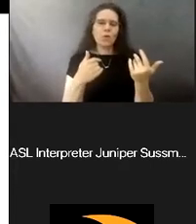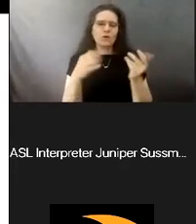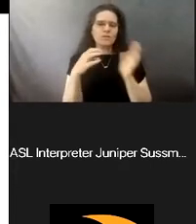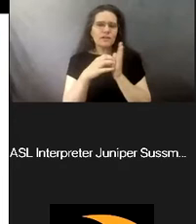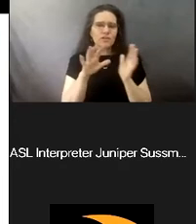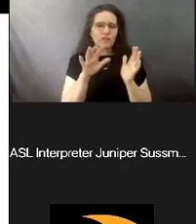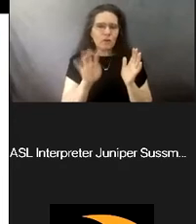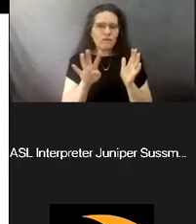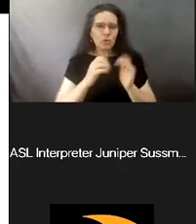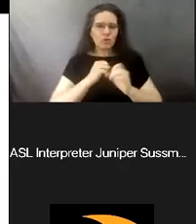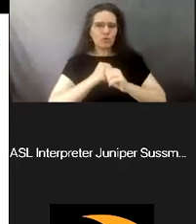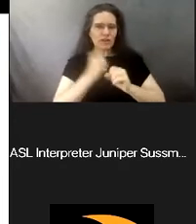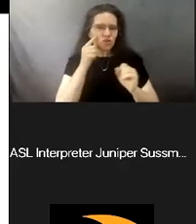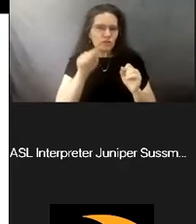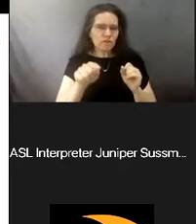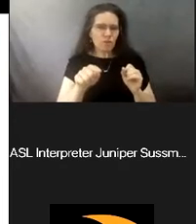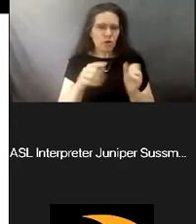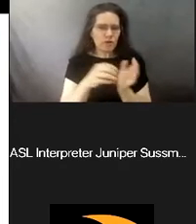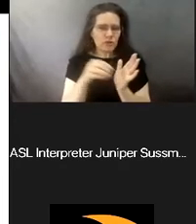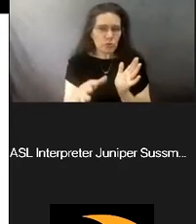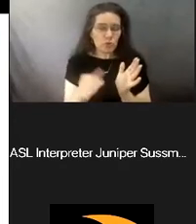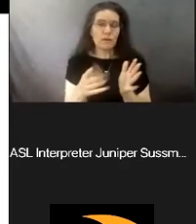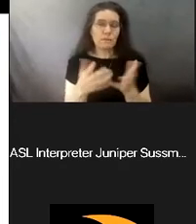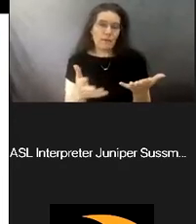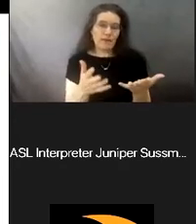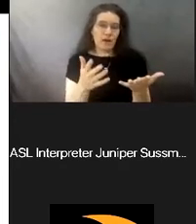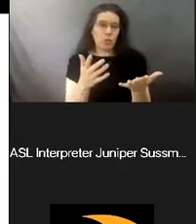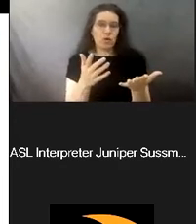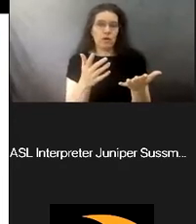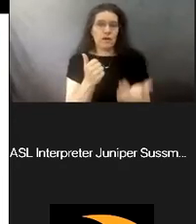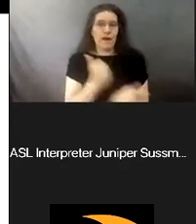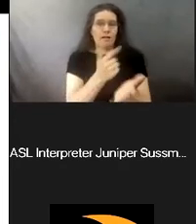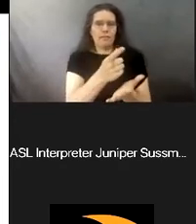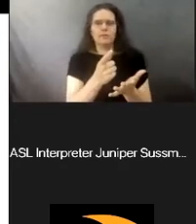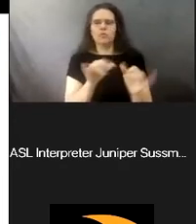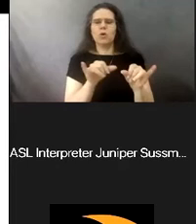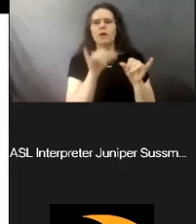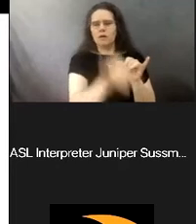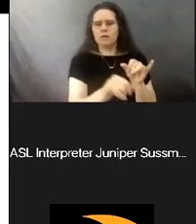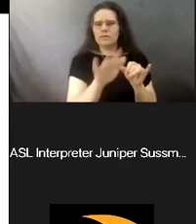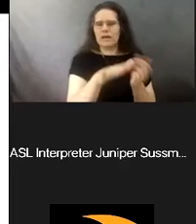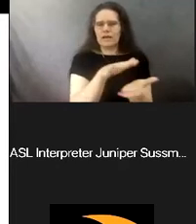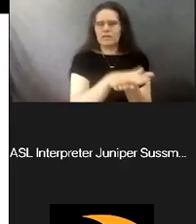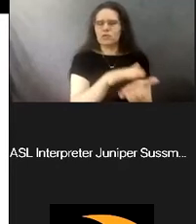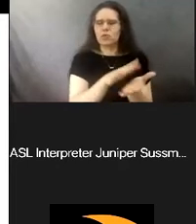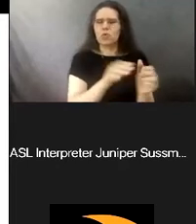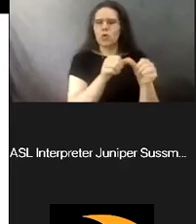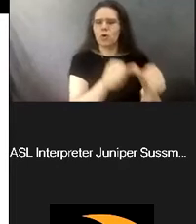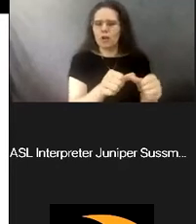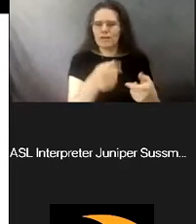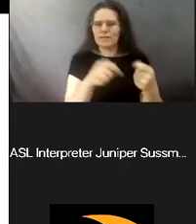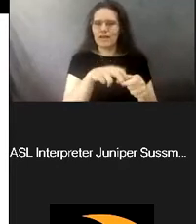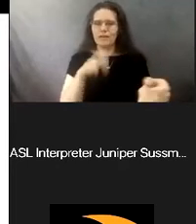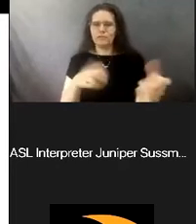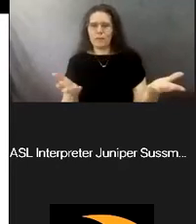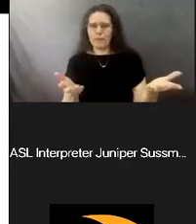in place. And that might make the difference between him staying in school and not. As I think Sarah can talk a lot about, is